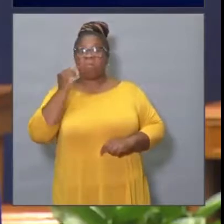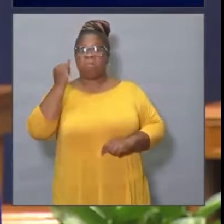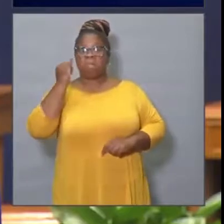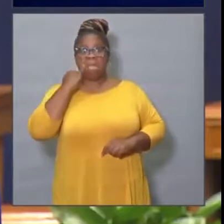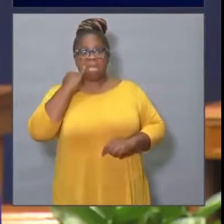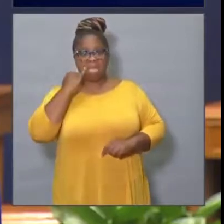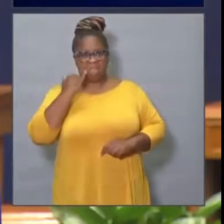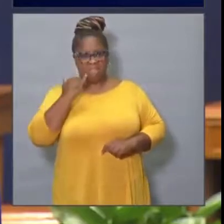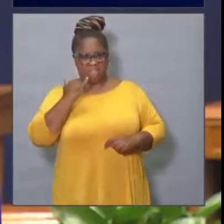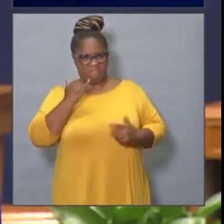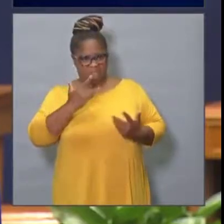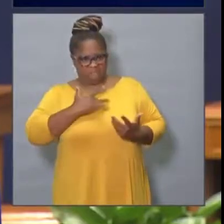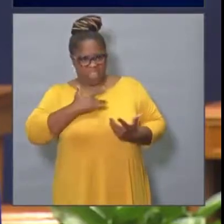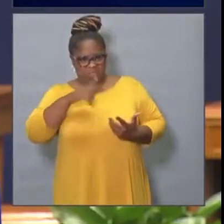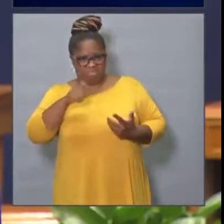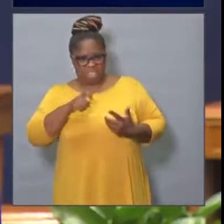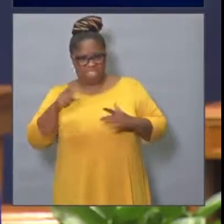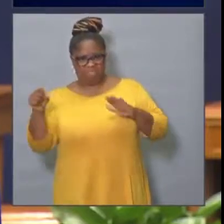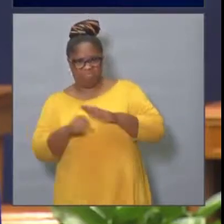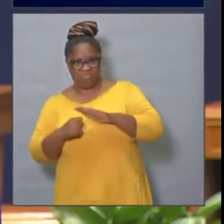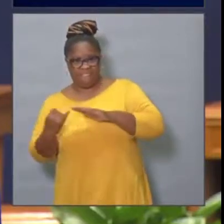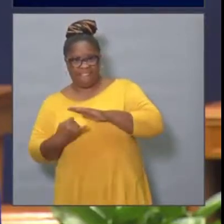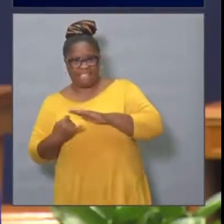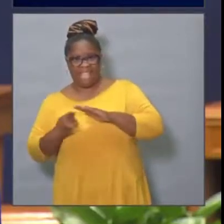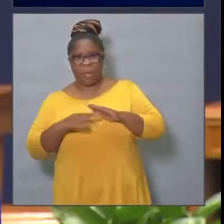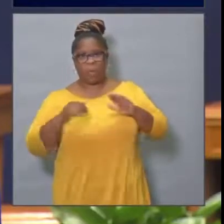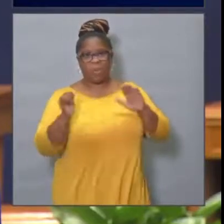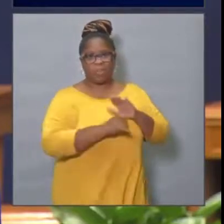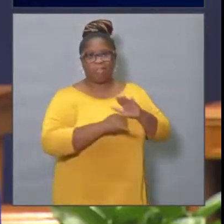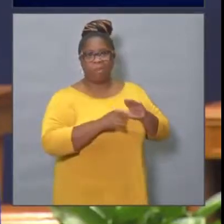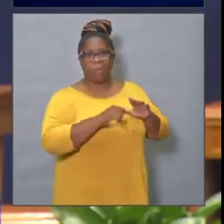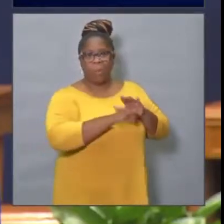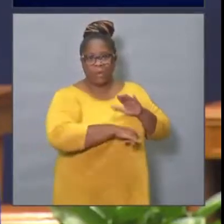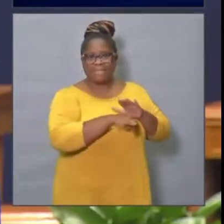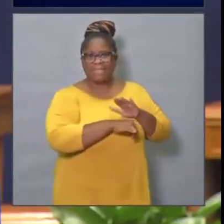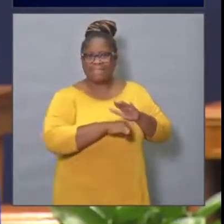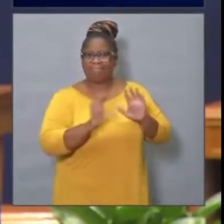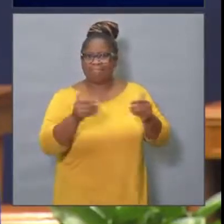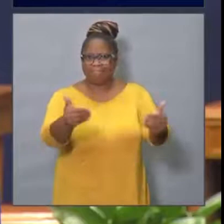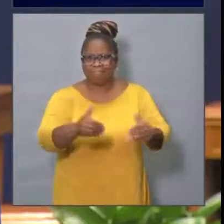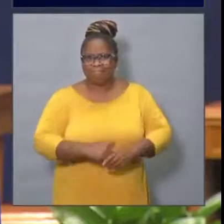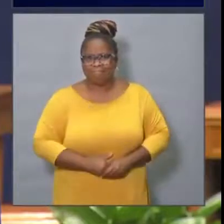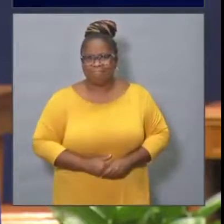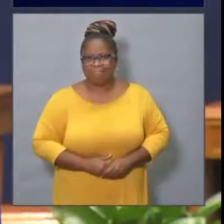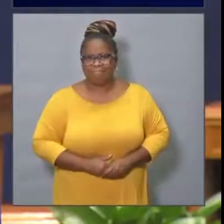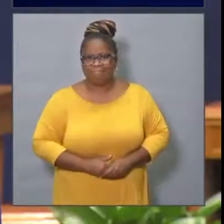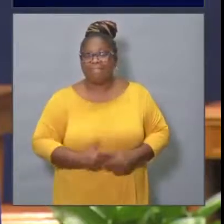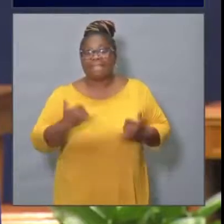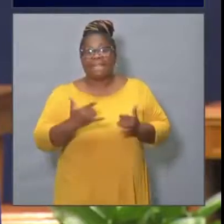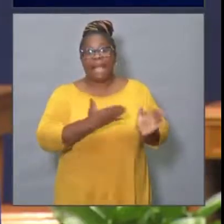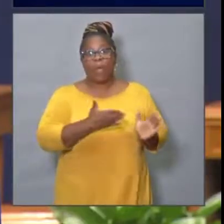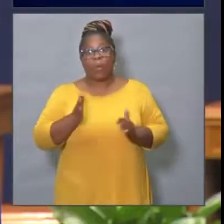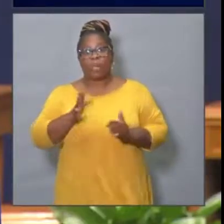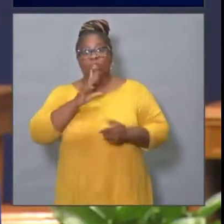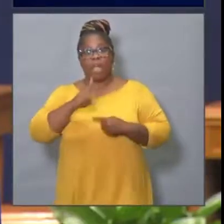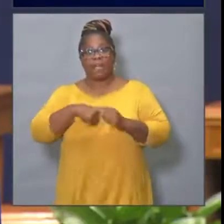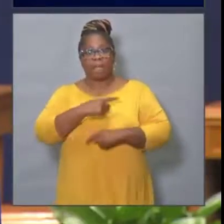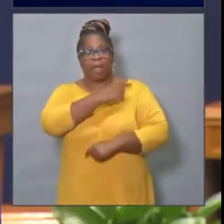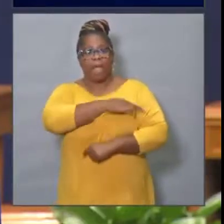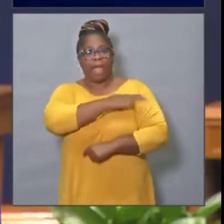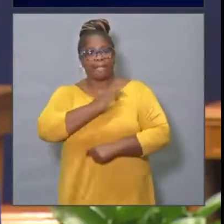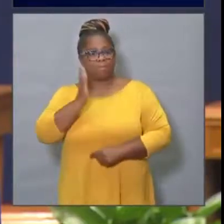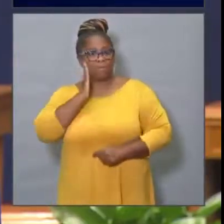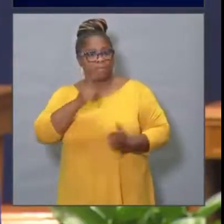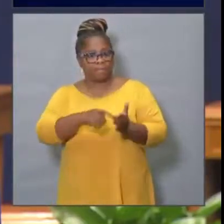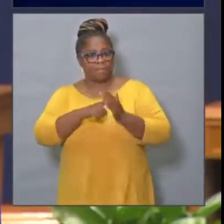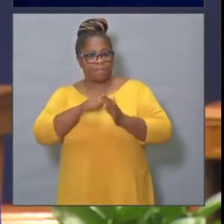your conditions fit the need to do so. I'll shift now to talking about the hospital bed demand model. Before we go through the